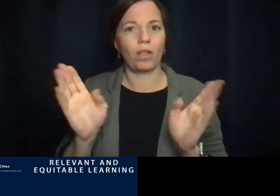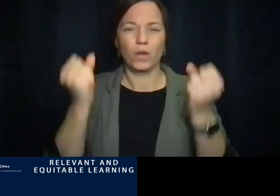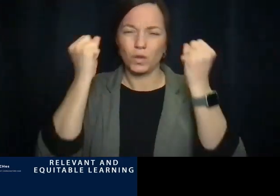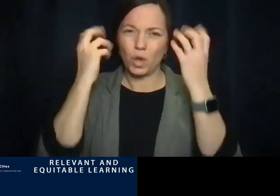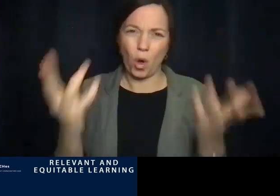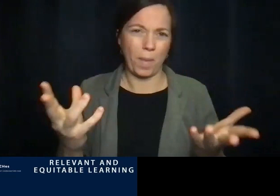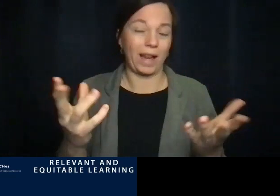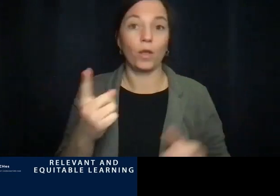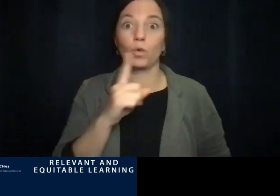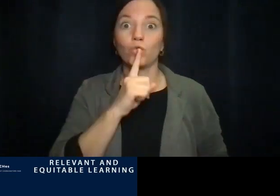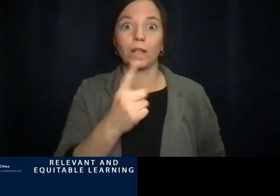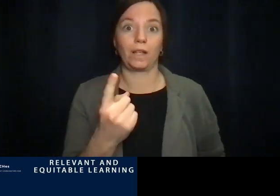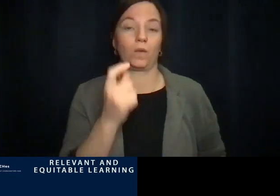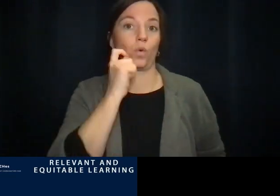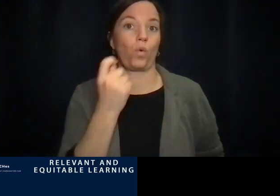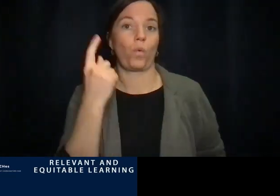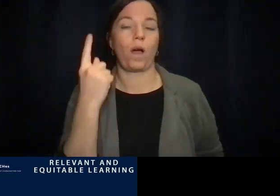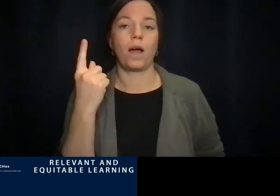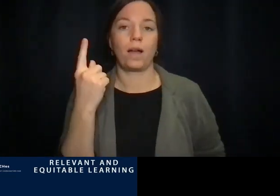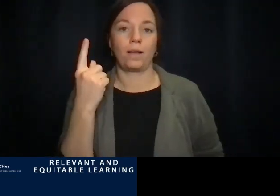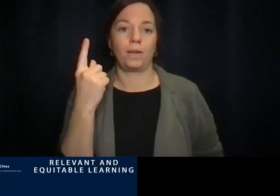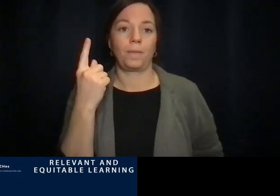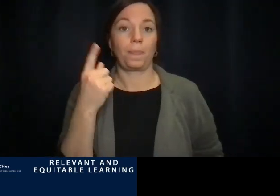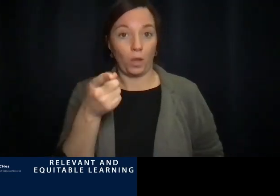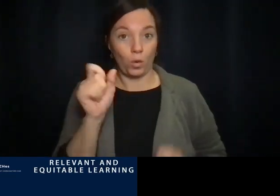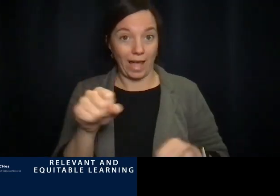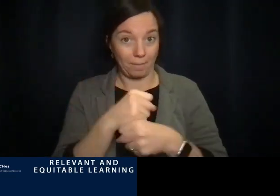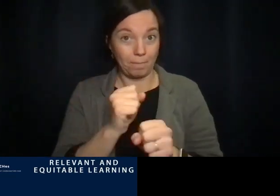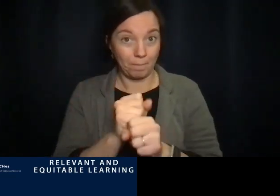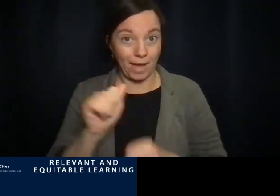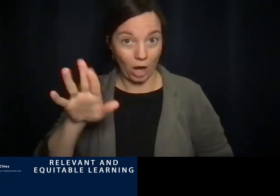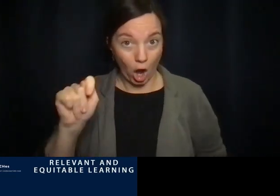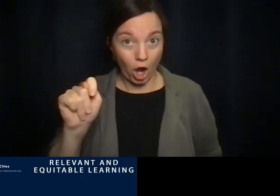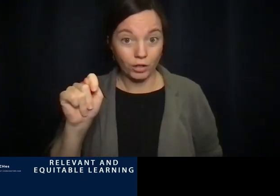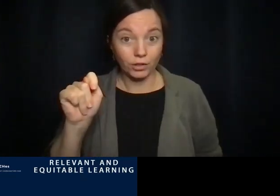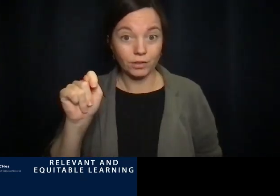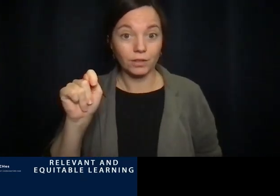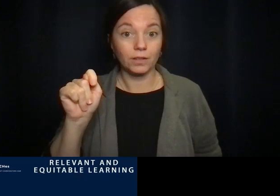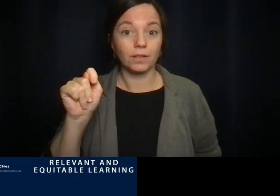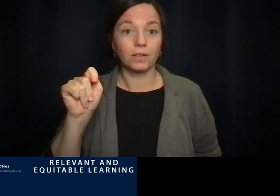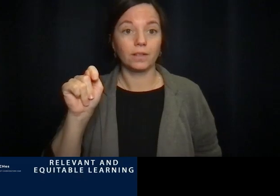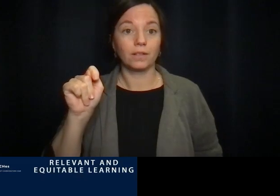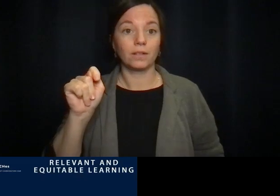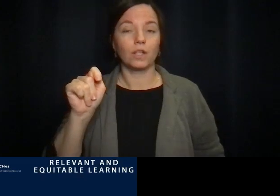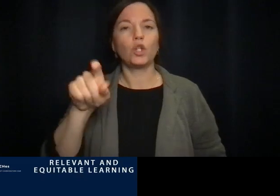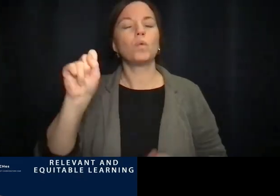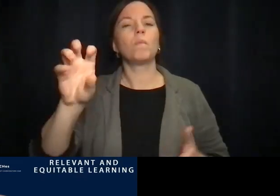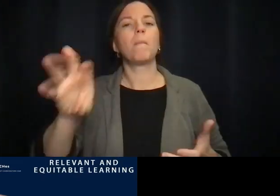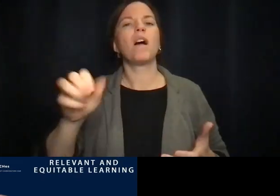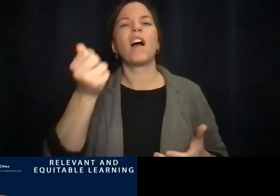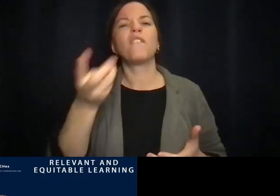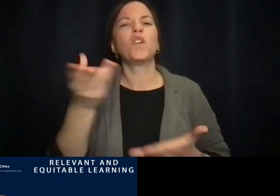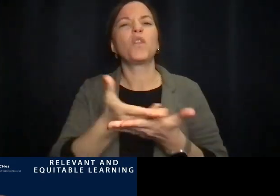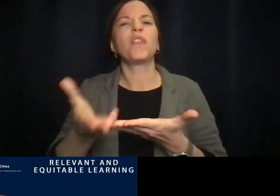there's this one really cool one where you can actually make art based on, you list a couple things that you want the